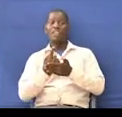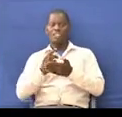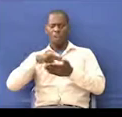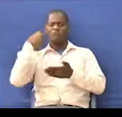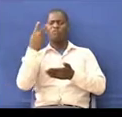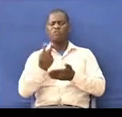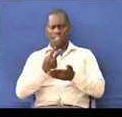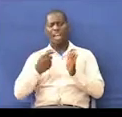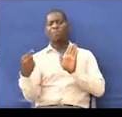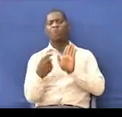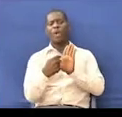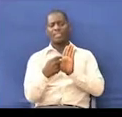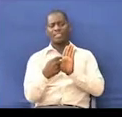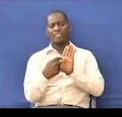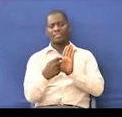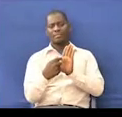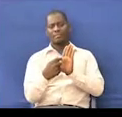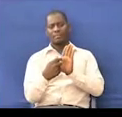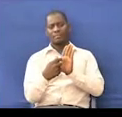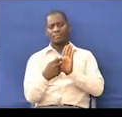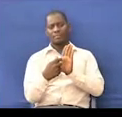turning point.